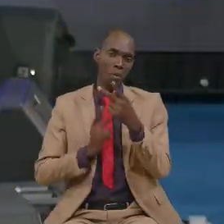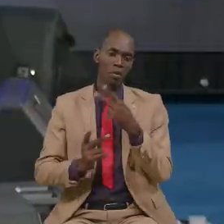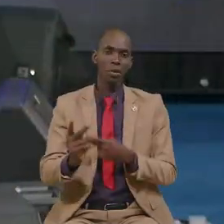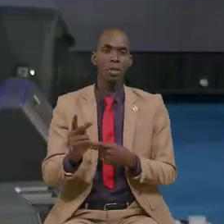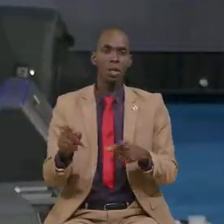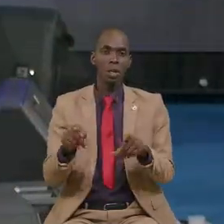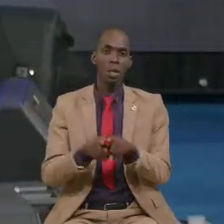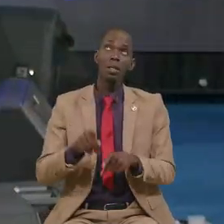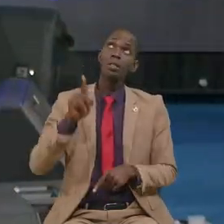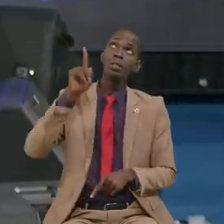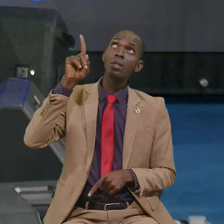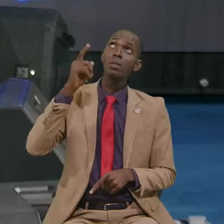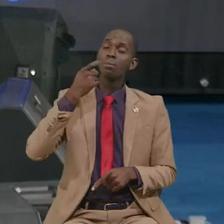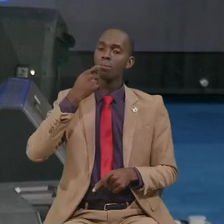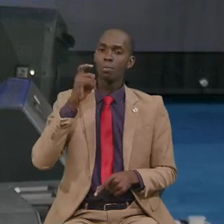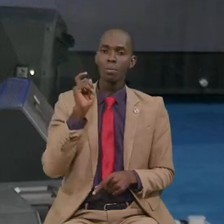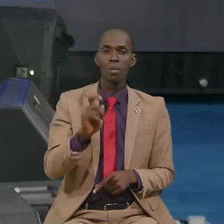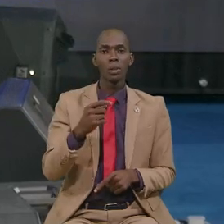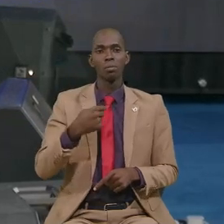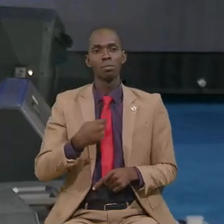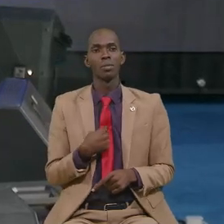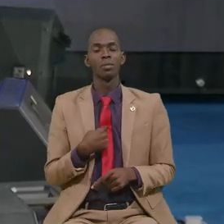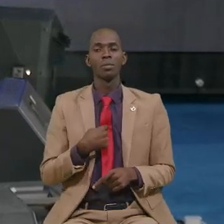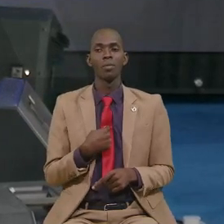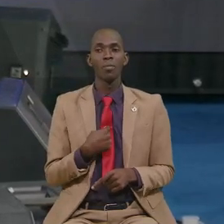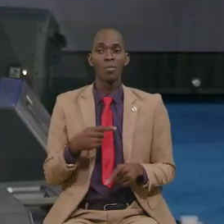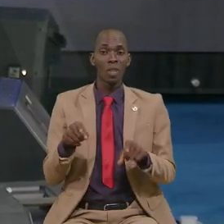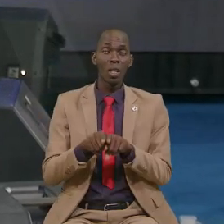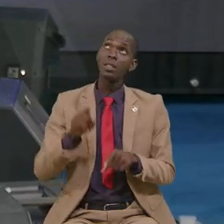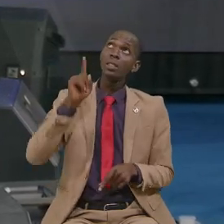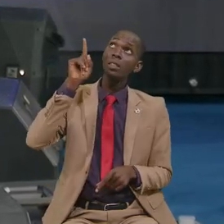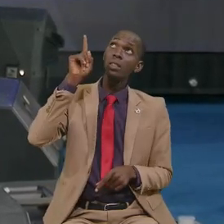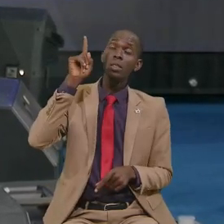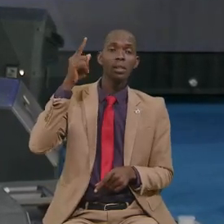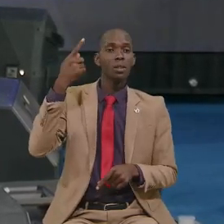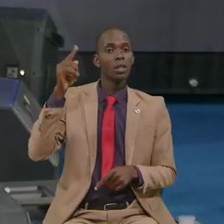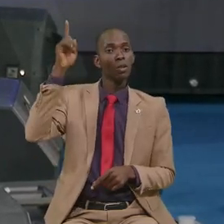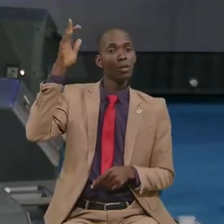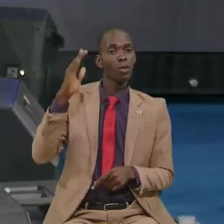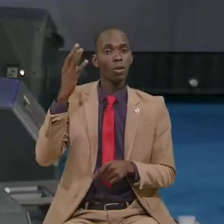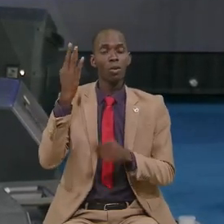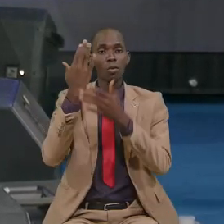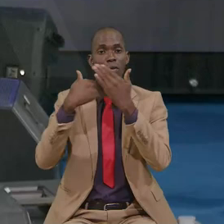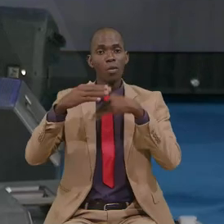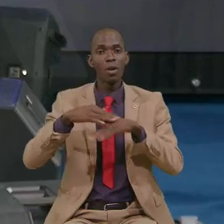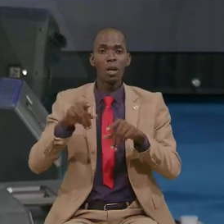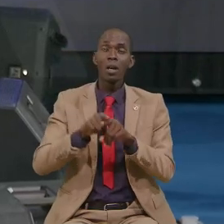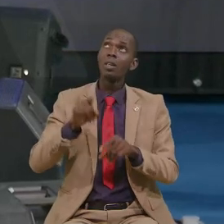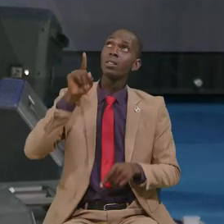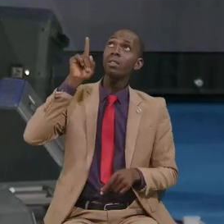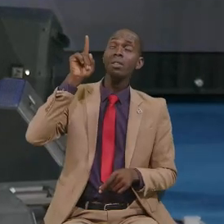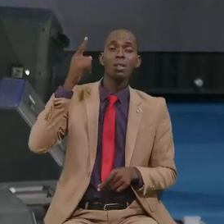as he commanded me." As he, the God of heaven, as he, the God